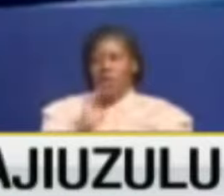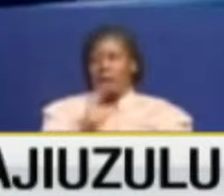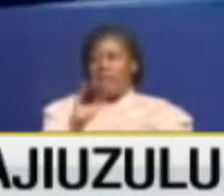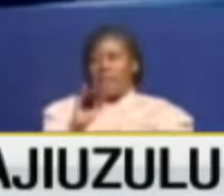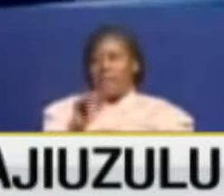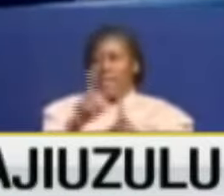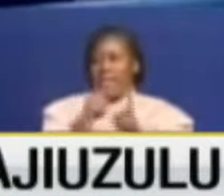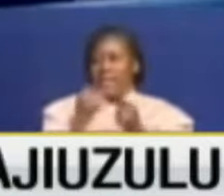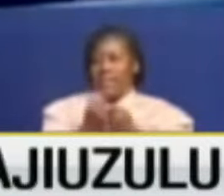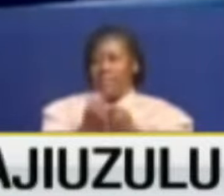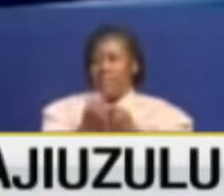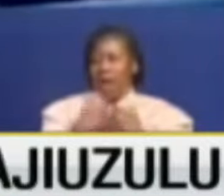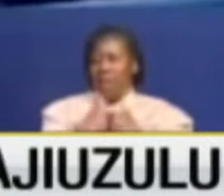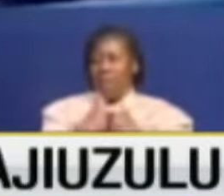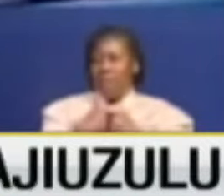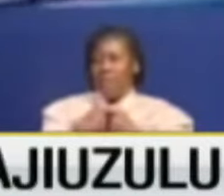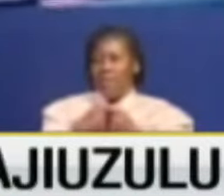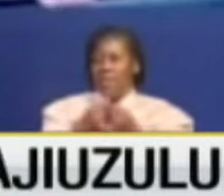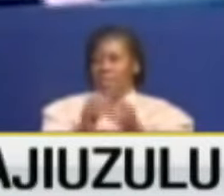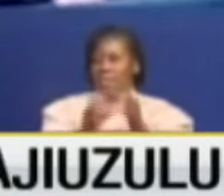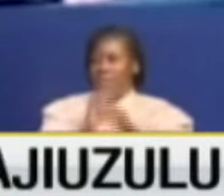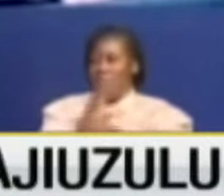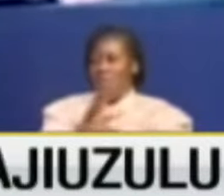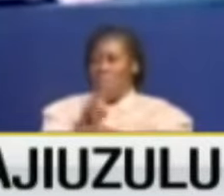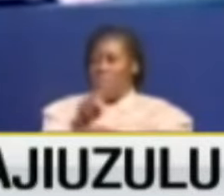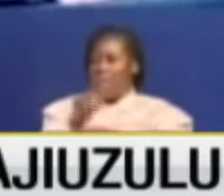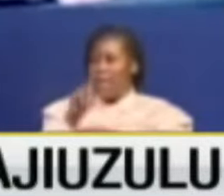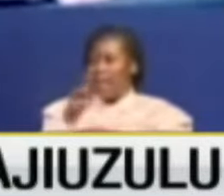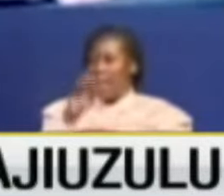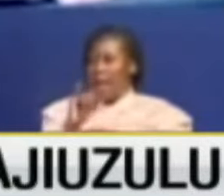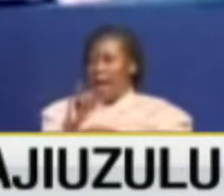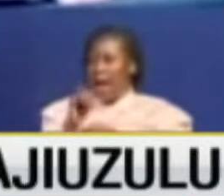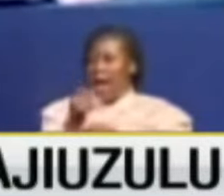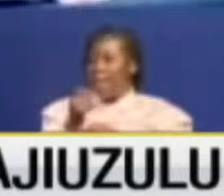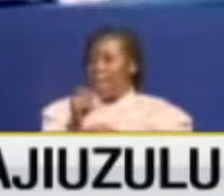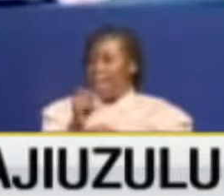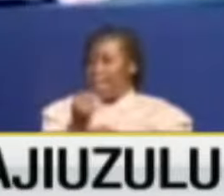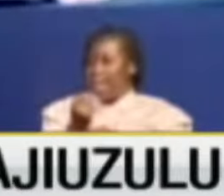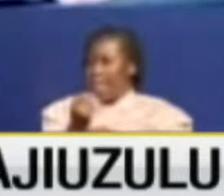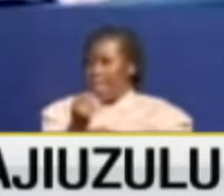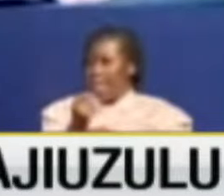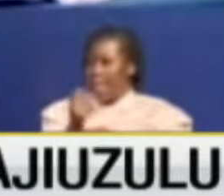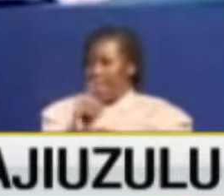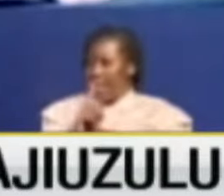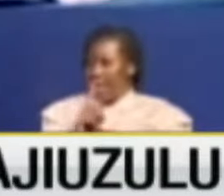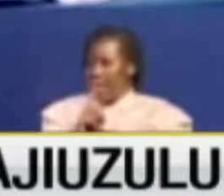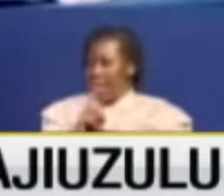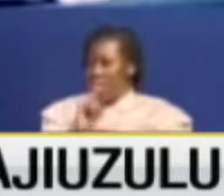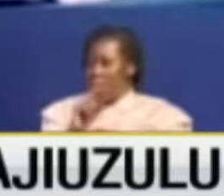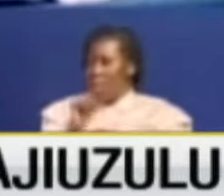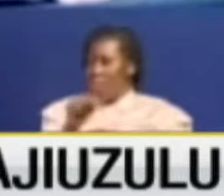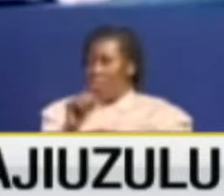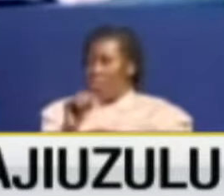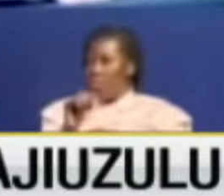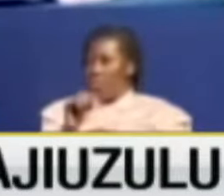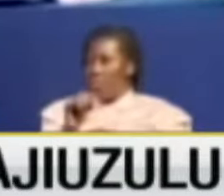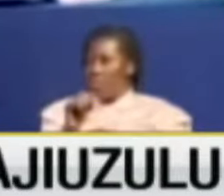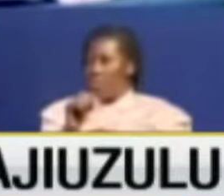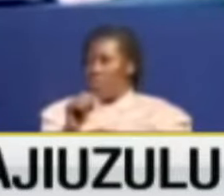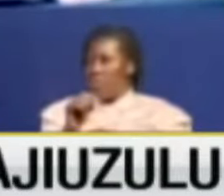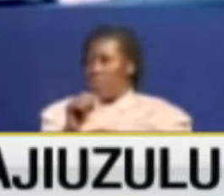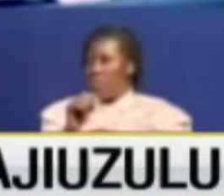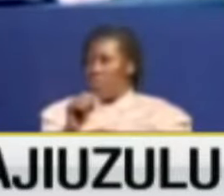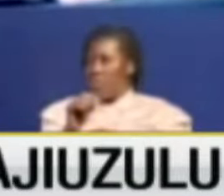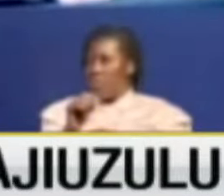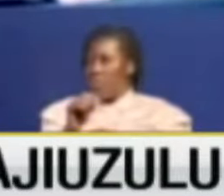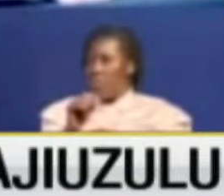to run for me video VKM18 at minute 1.18 to 1.17 strictly has in the